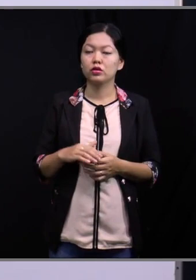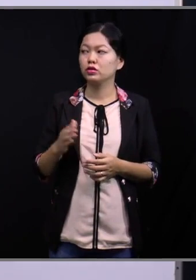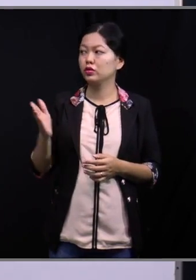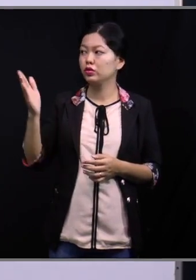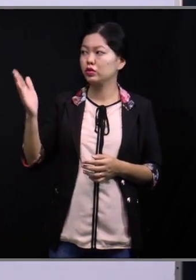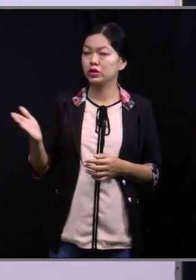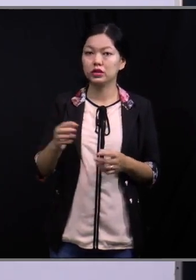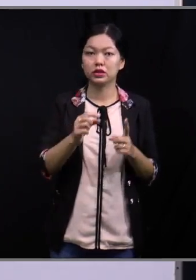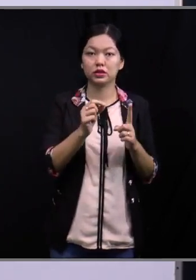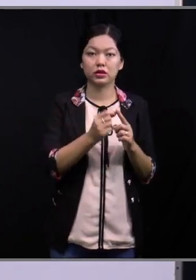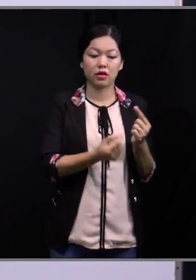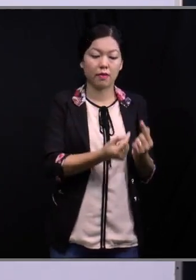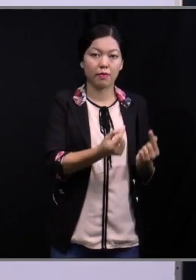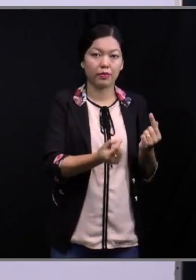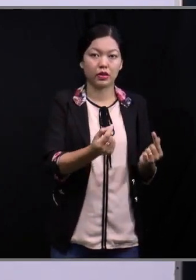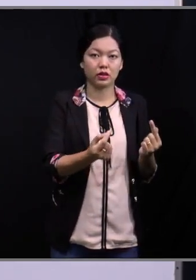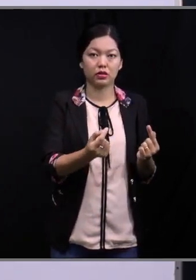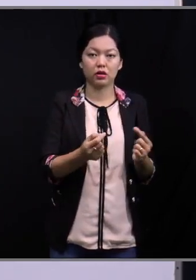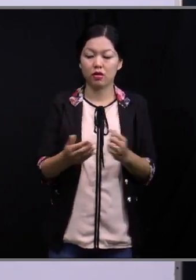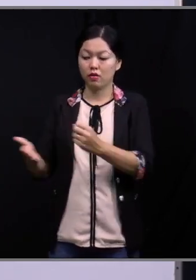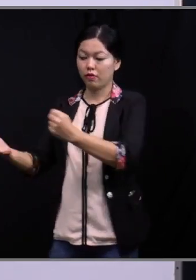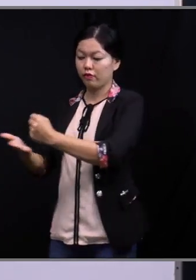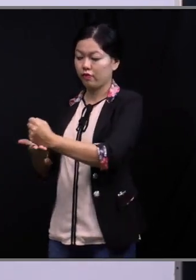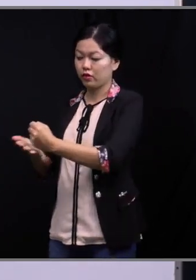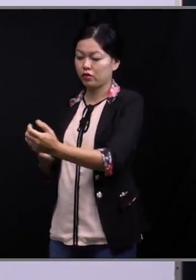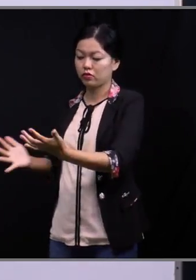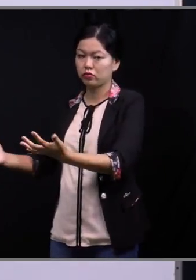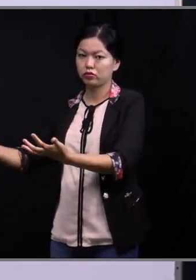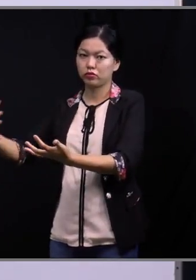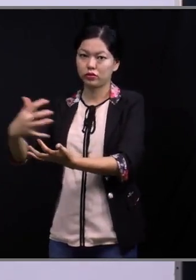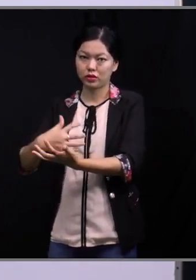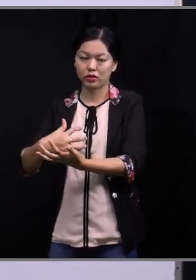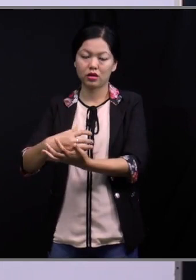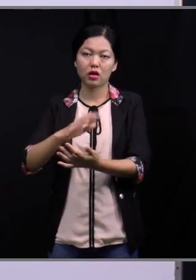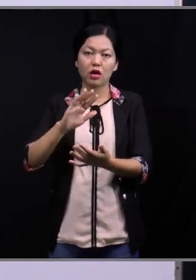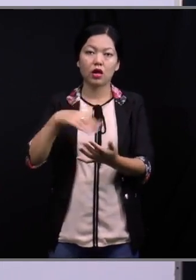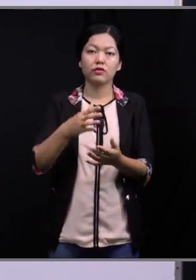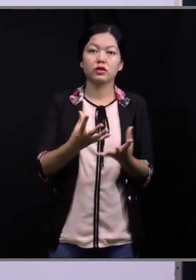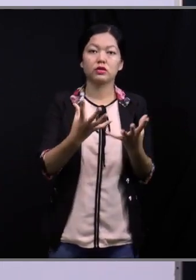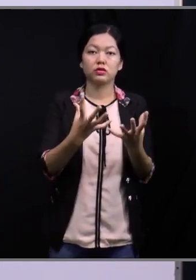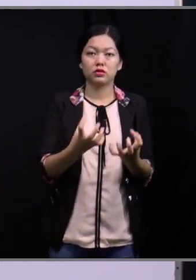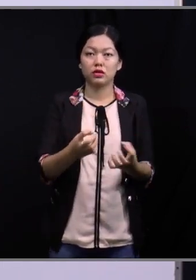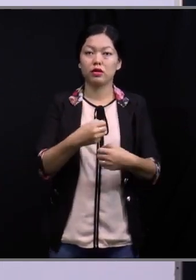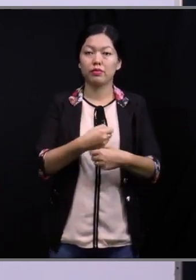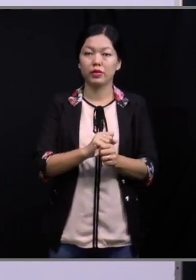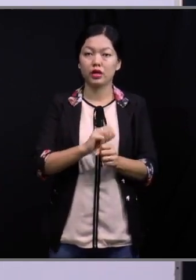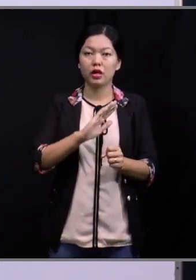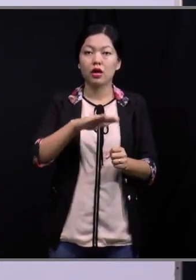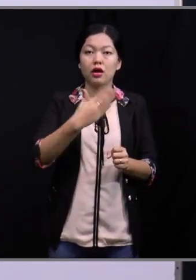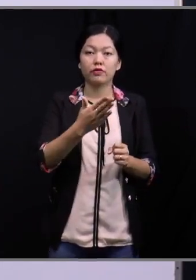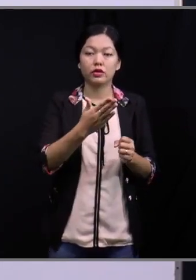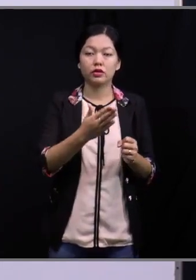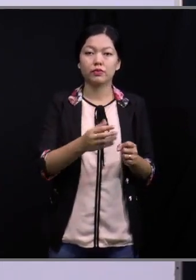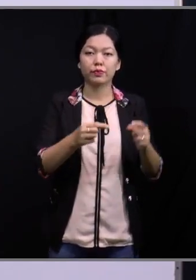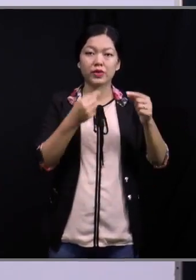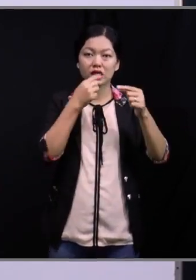is first collected from the field, information gathered, they are dried, they are dried pressed, and they are pasted on the sheet known